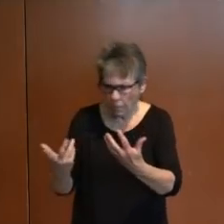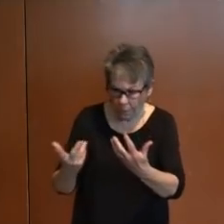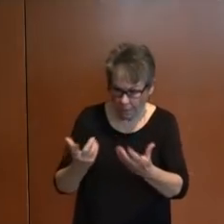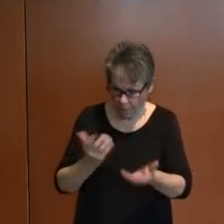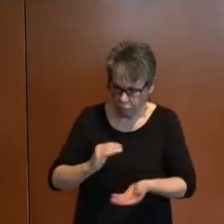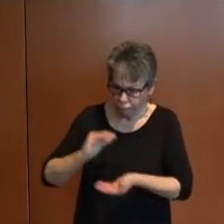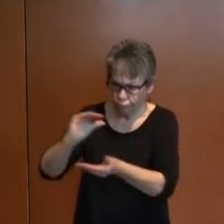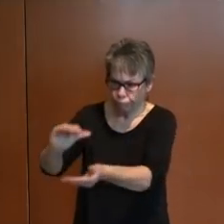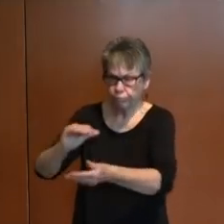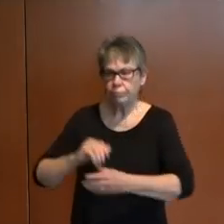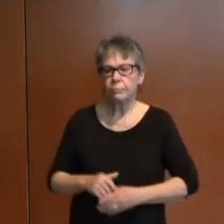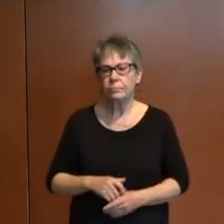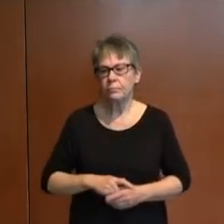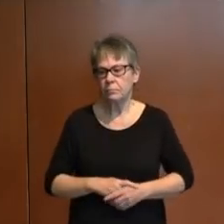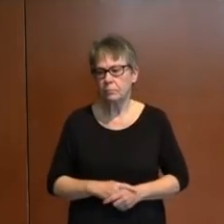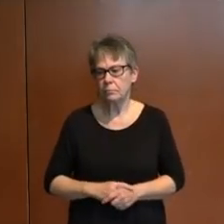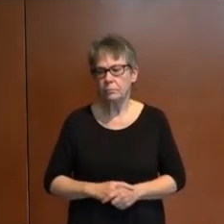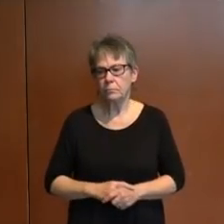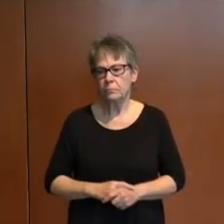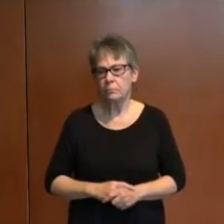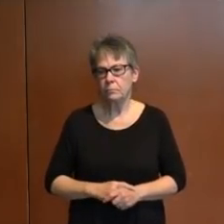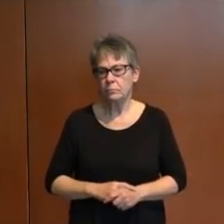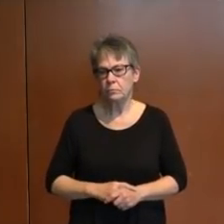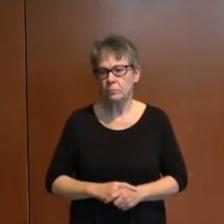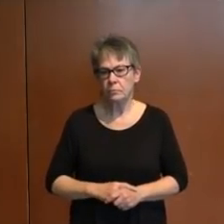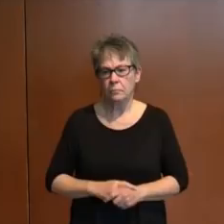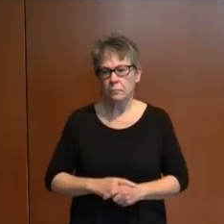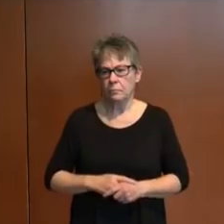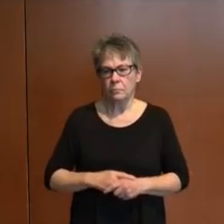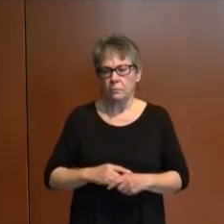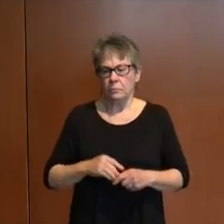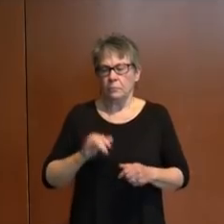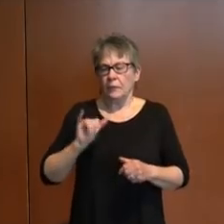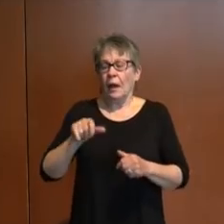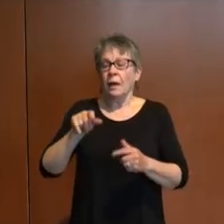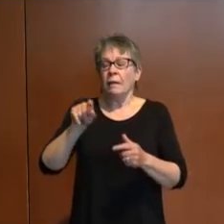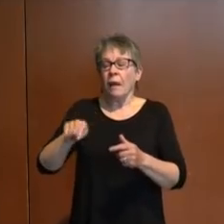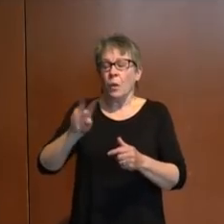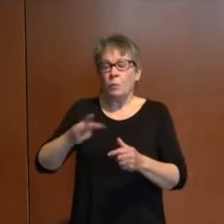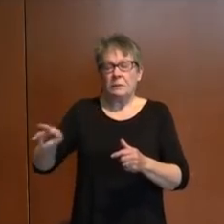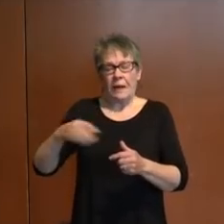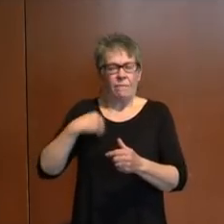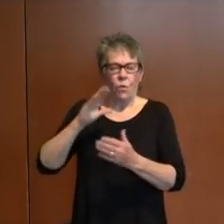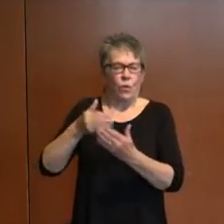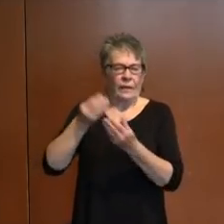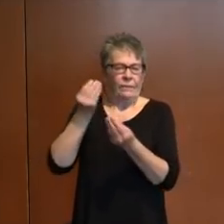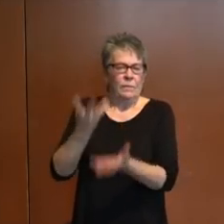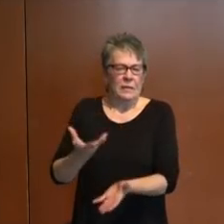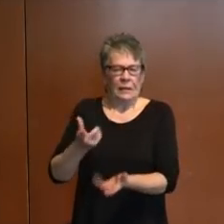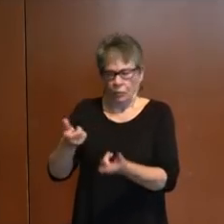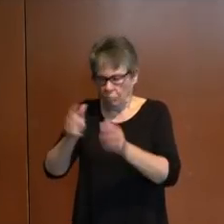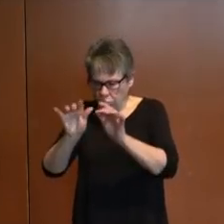central repository website, and then you hit /PPE donations or PPE donations at